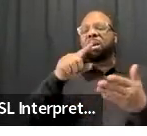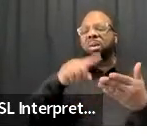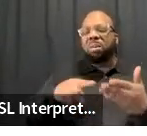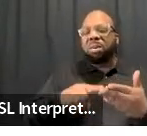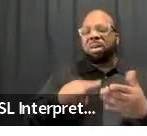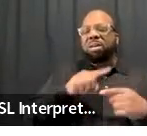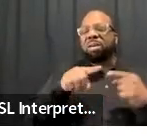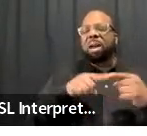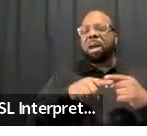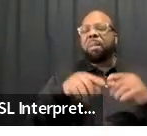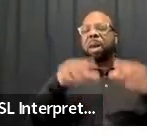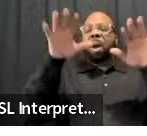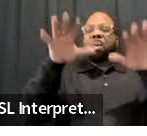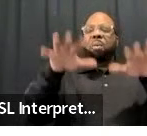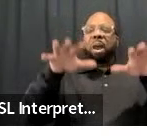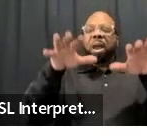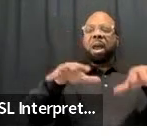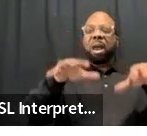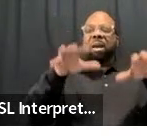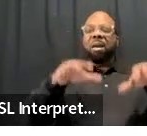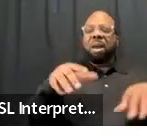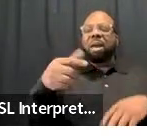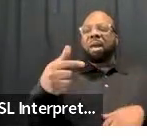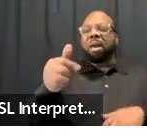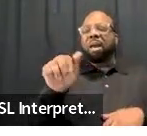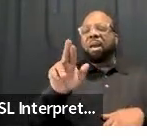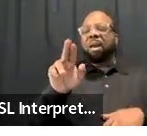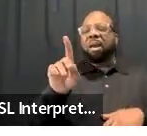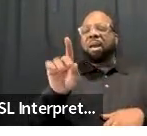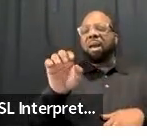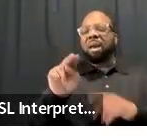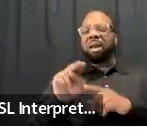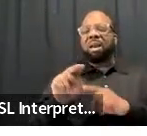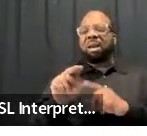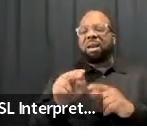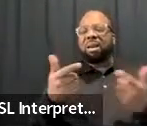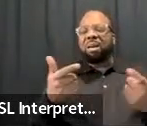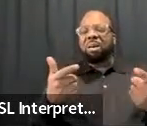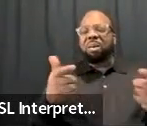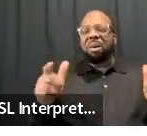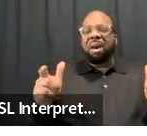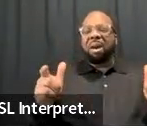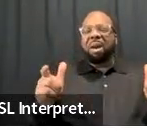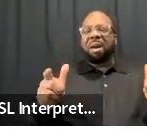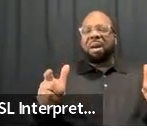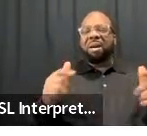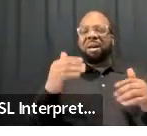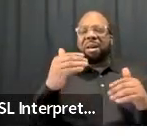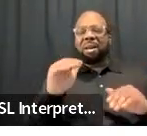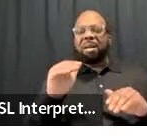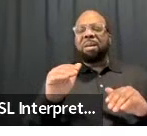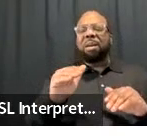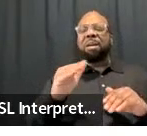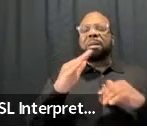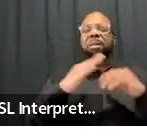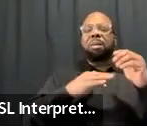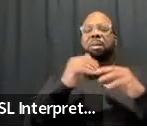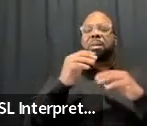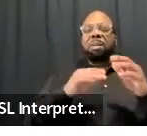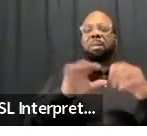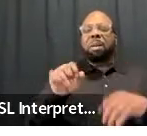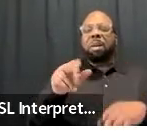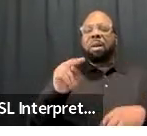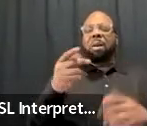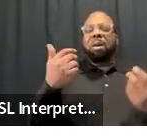rain gardens in particular are the wide and varied constraints that building owners run into when they're trying to install street